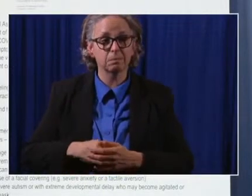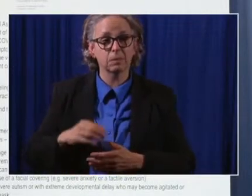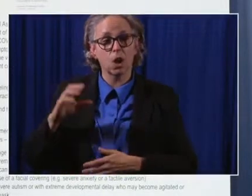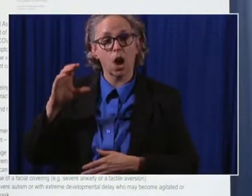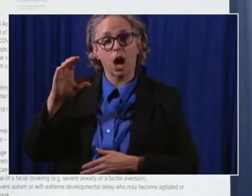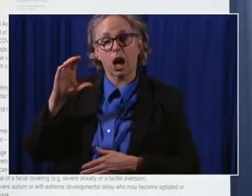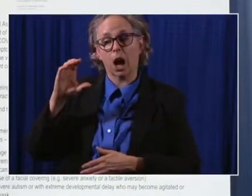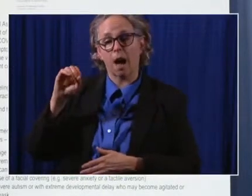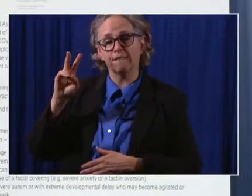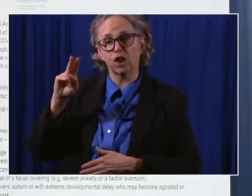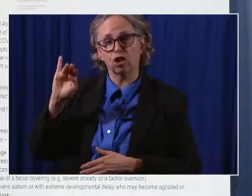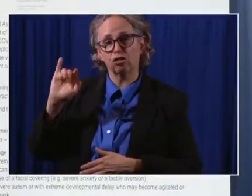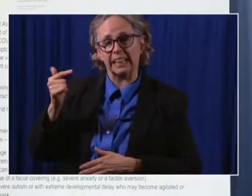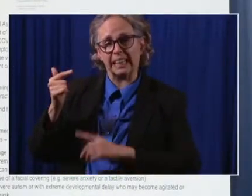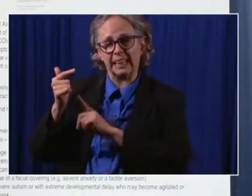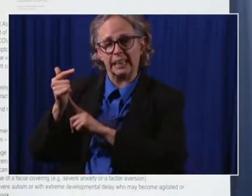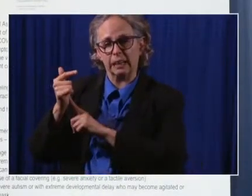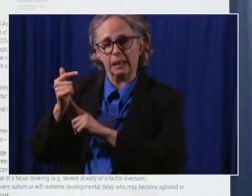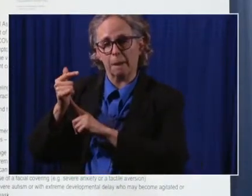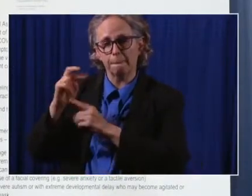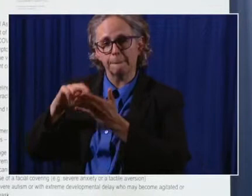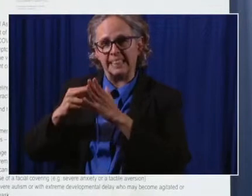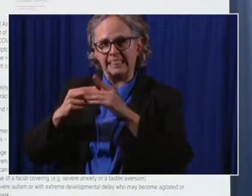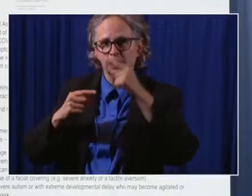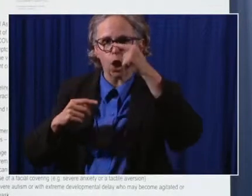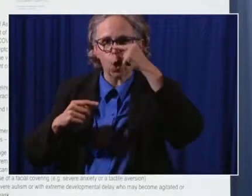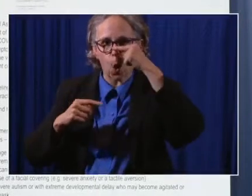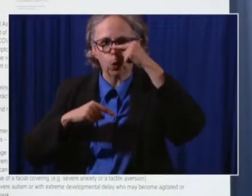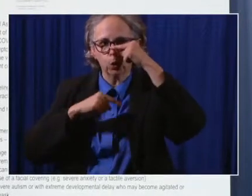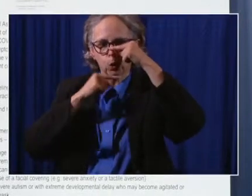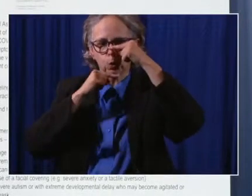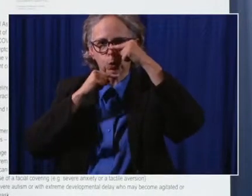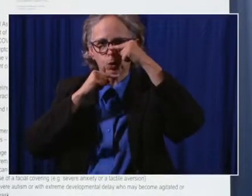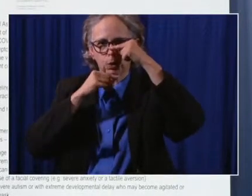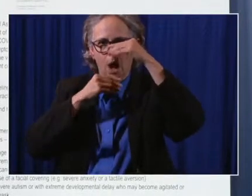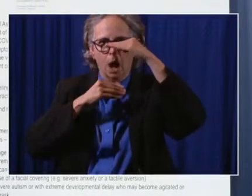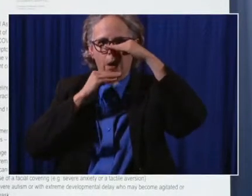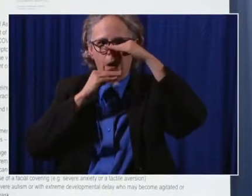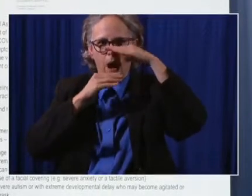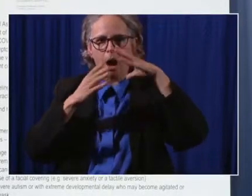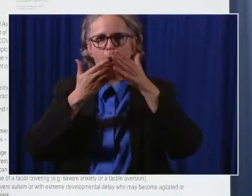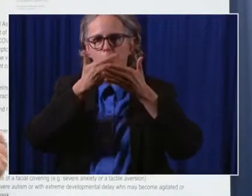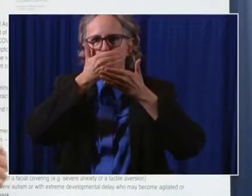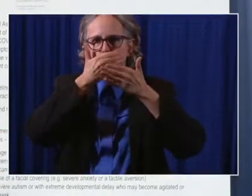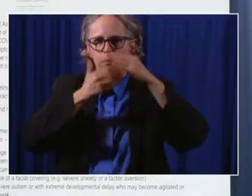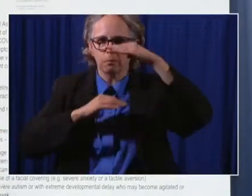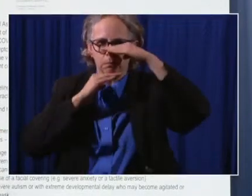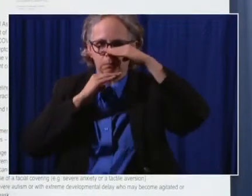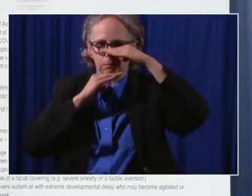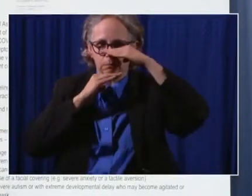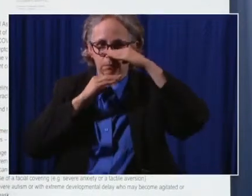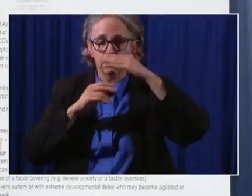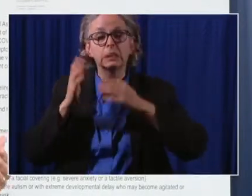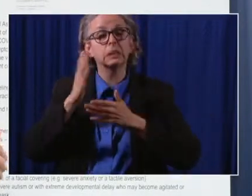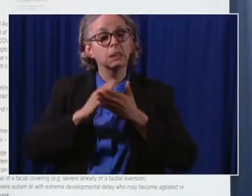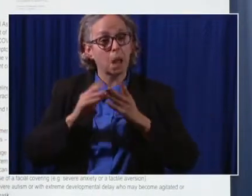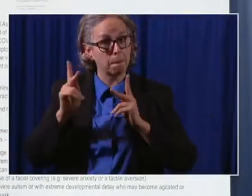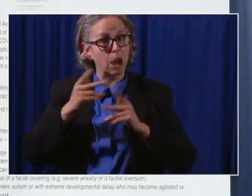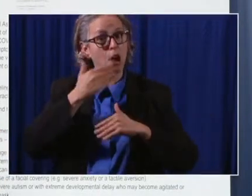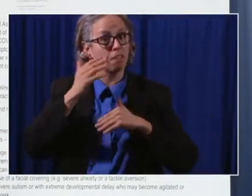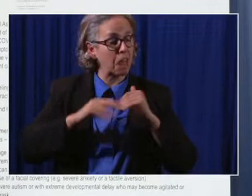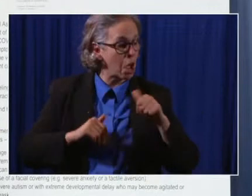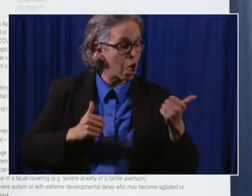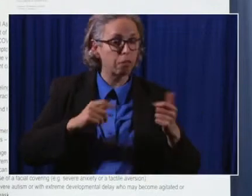nose, covers your mouth. And, some are better than others, and you can look that up, and if someone wants to get the best, they can do